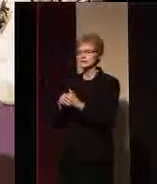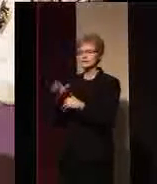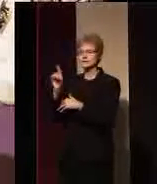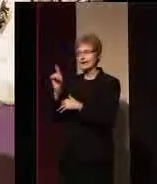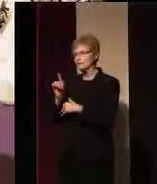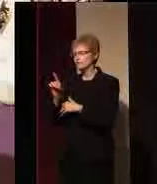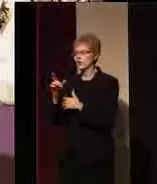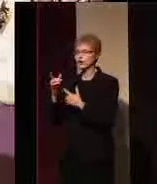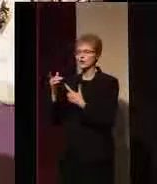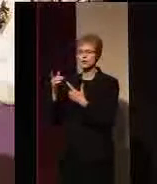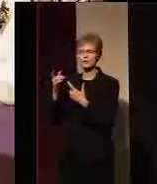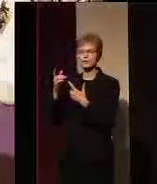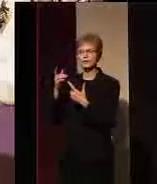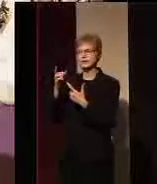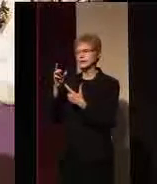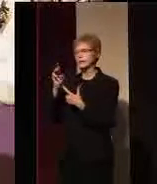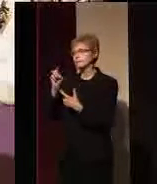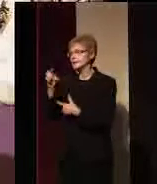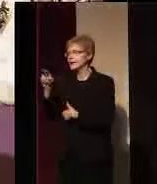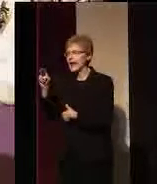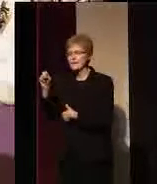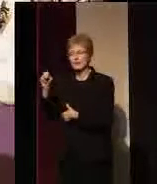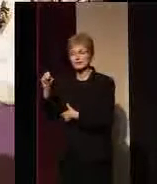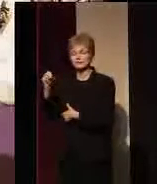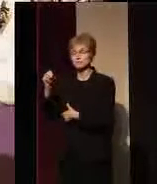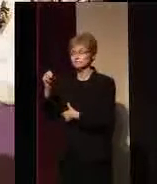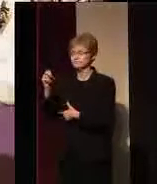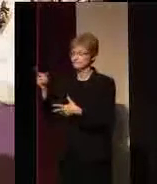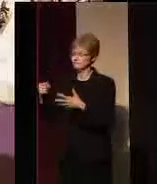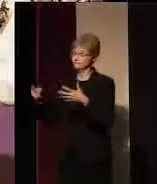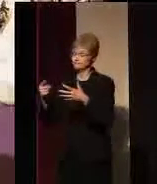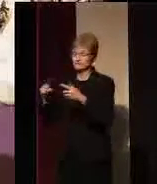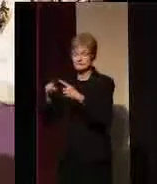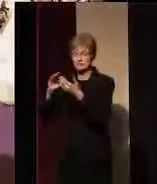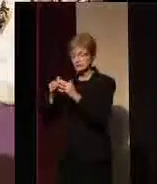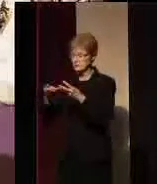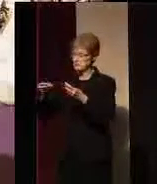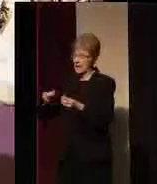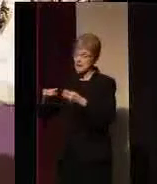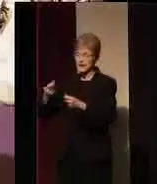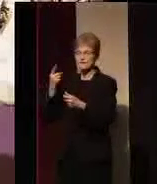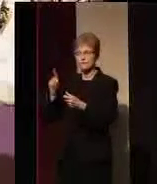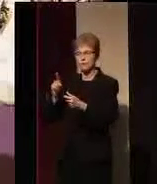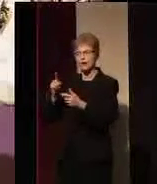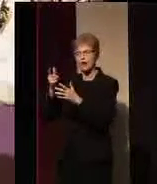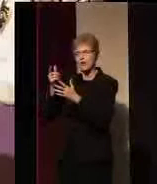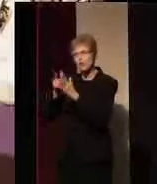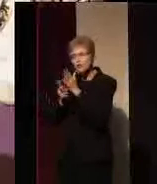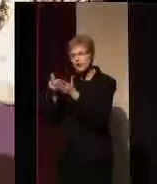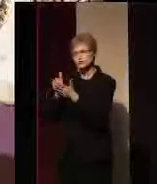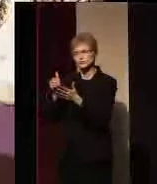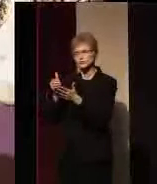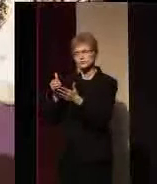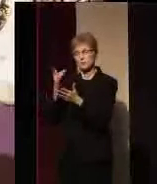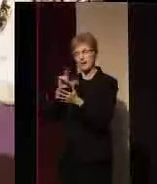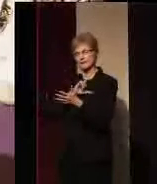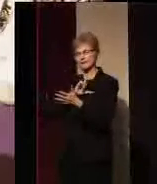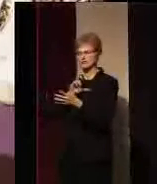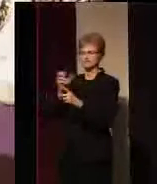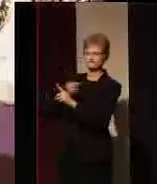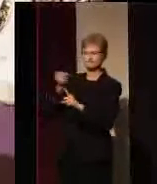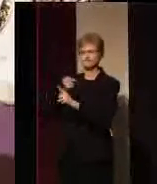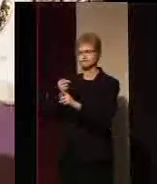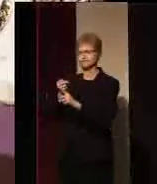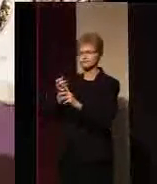Minneapolis, $21 million since 2003. And I could go on, but that pretty much to me negates the cost option. We are